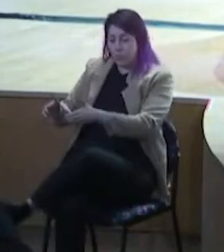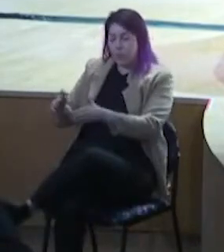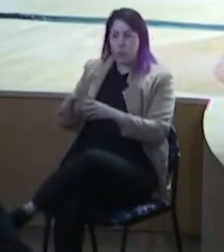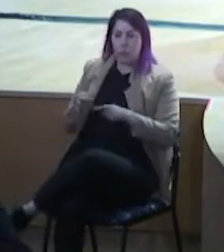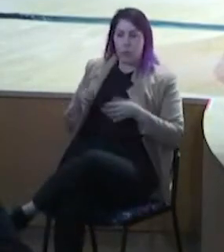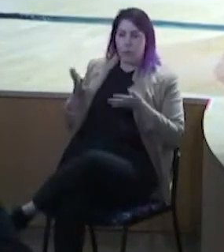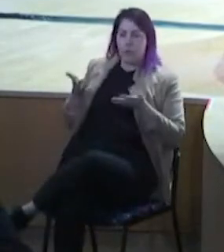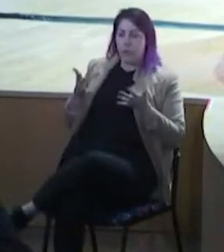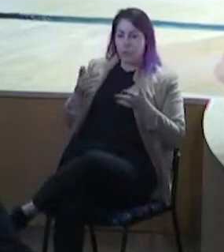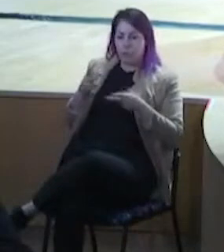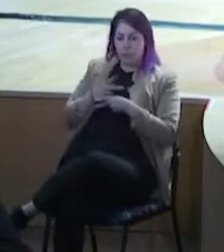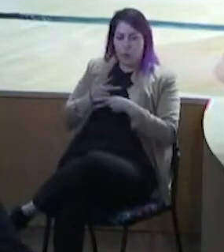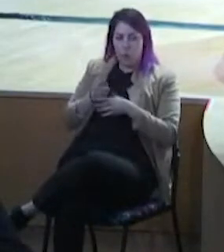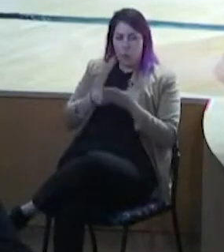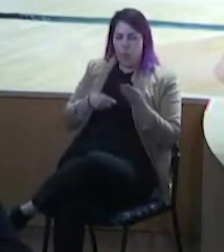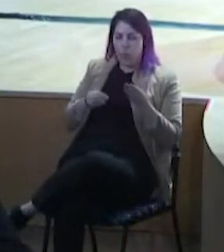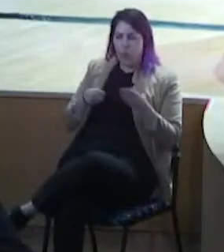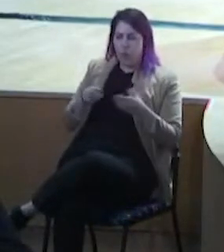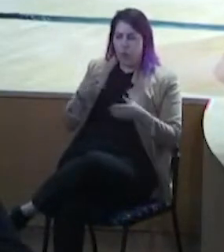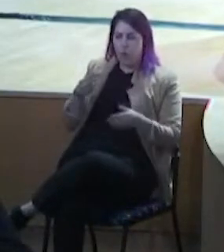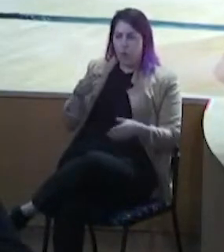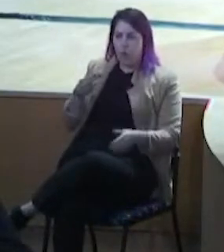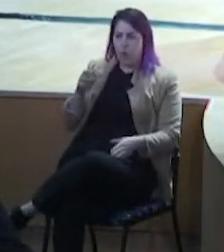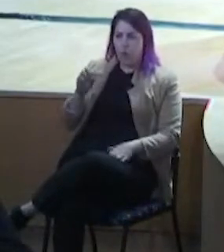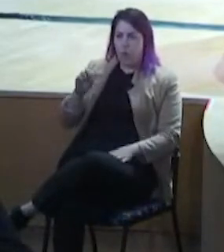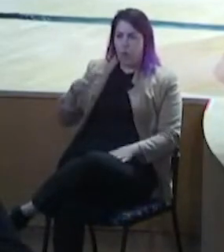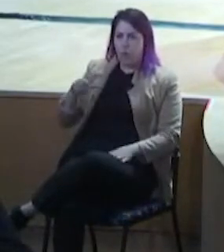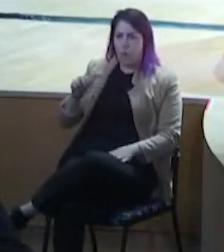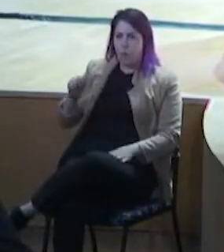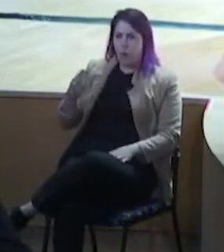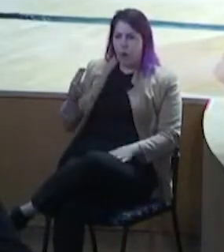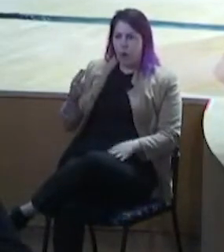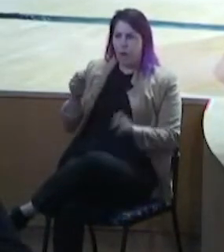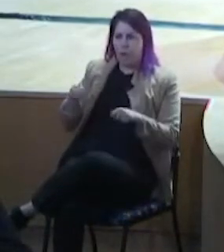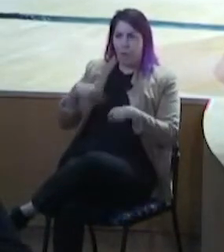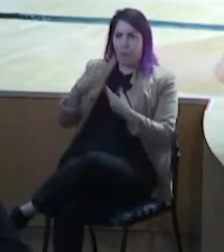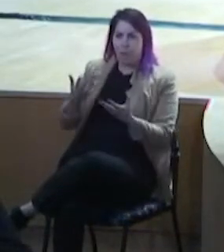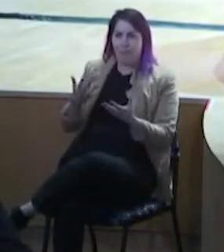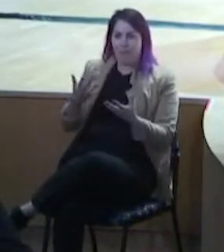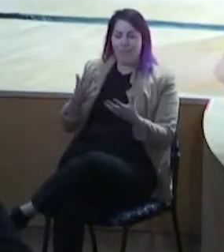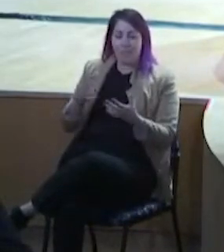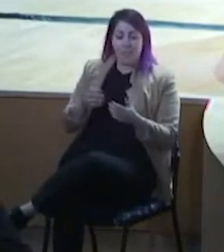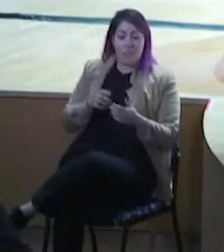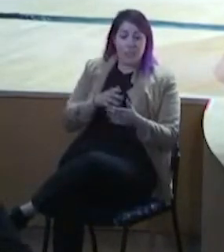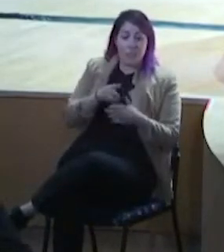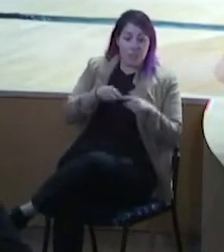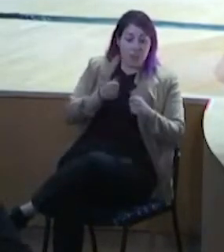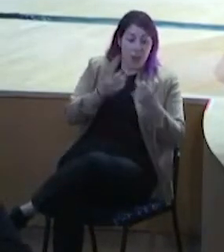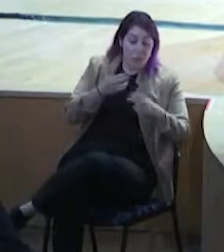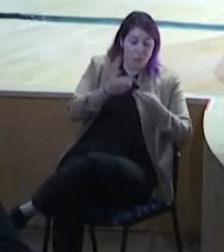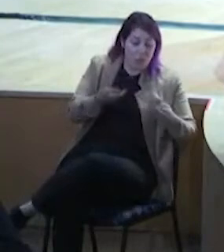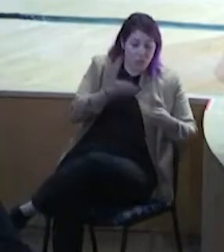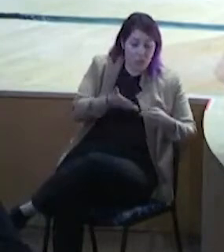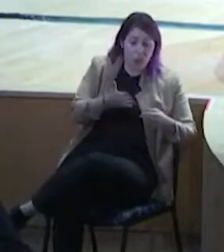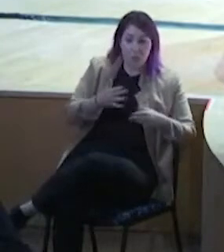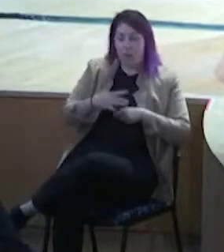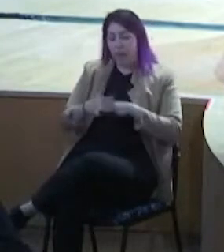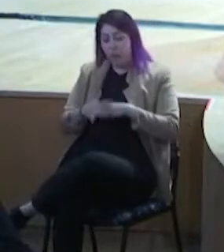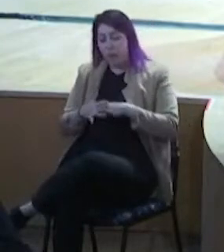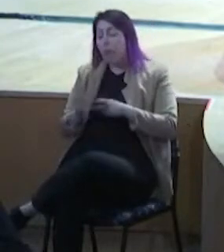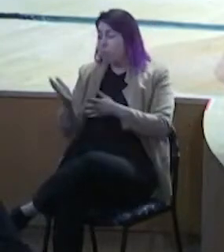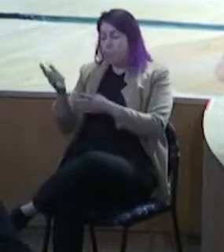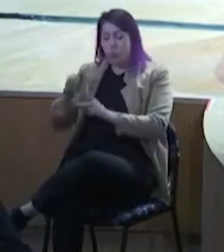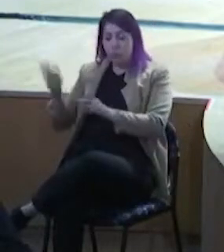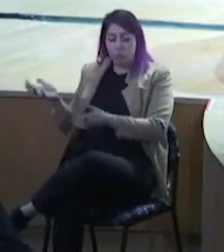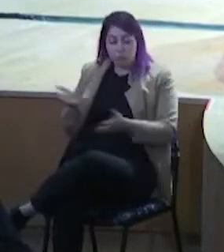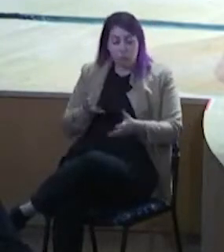determined by what that ahupua'a can provide. So if there's X amount of resources there, X amount of people can live there, and no more than that.